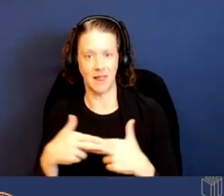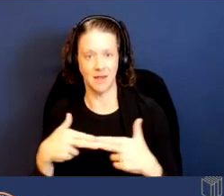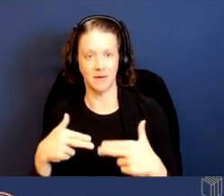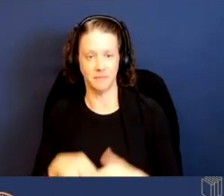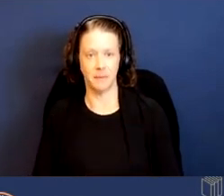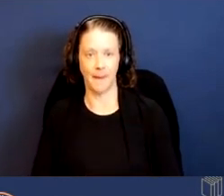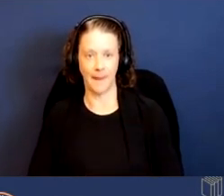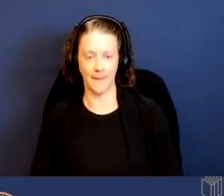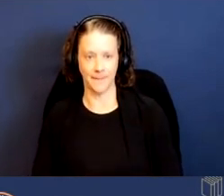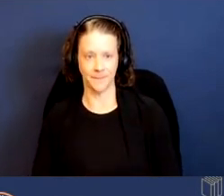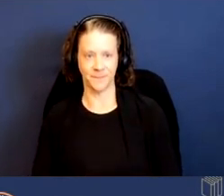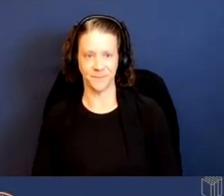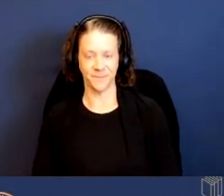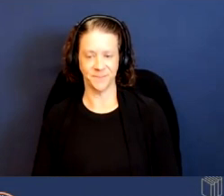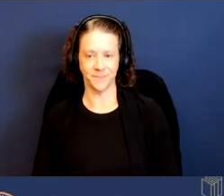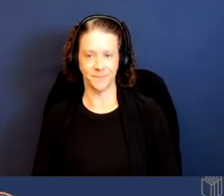The